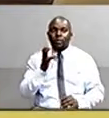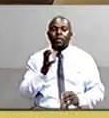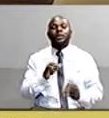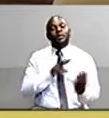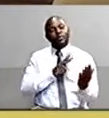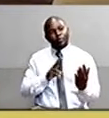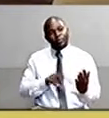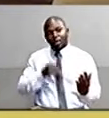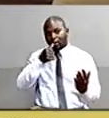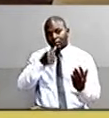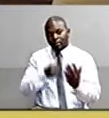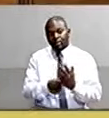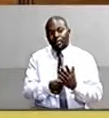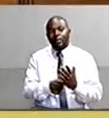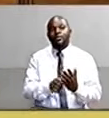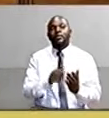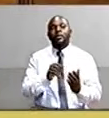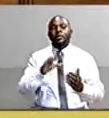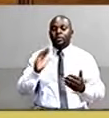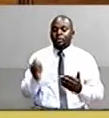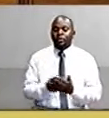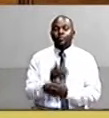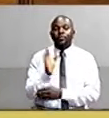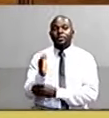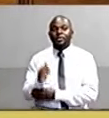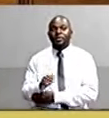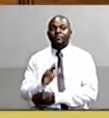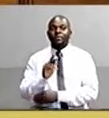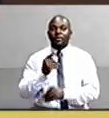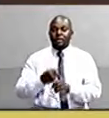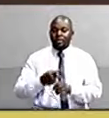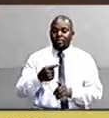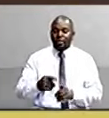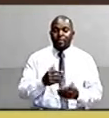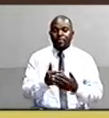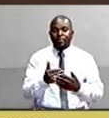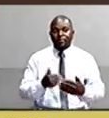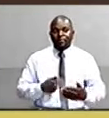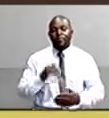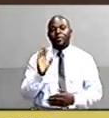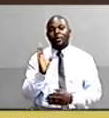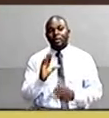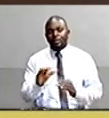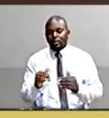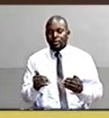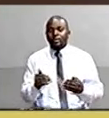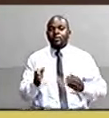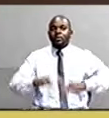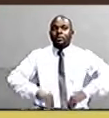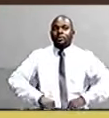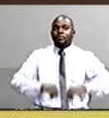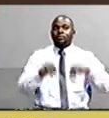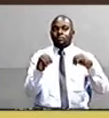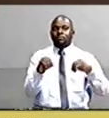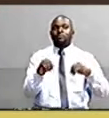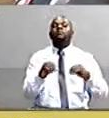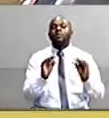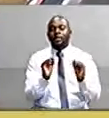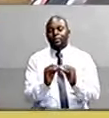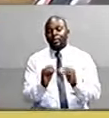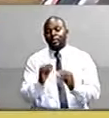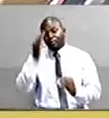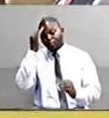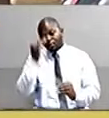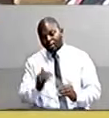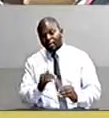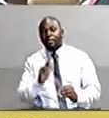the letter he had written to the new Minister for Kampala before Council. Accordingly, he is still chairing these meetings because the KCCA